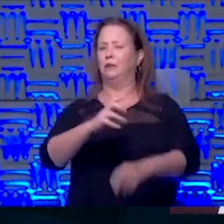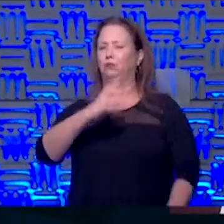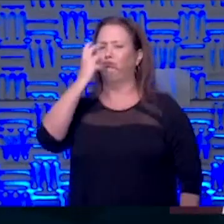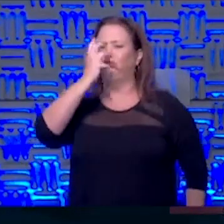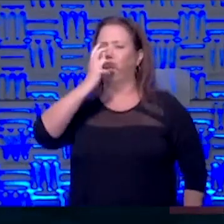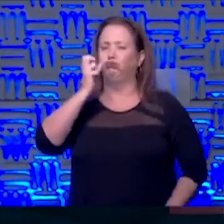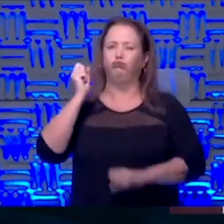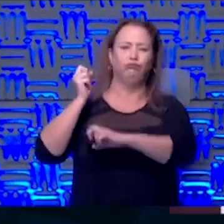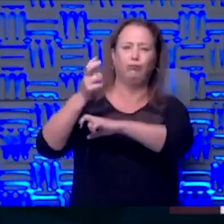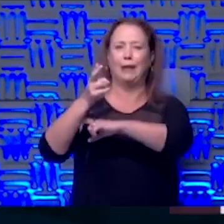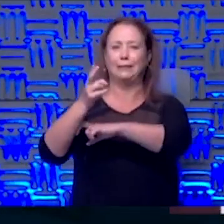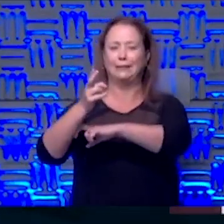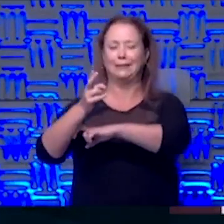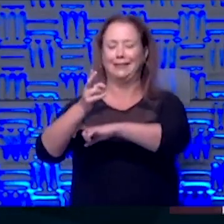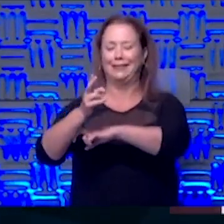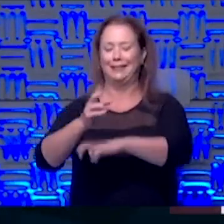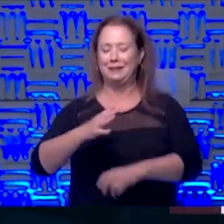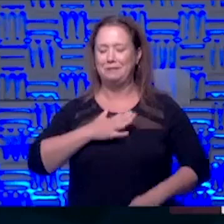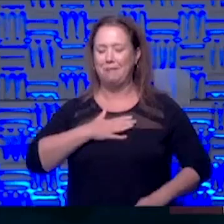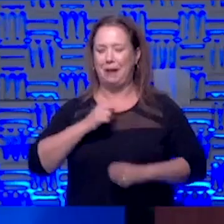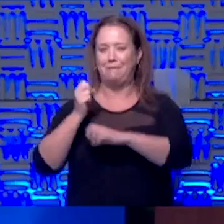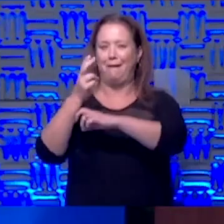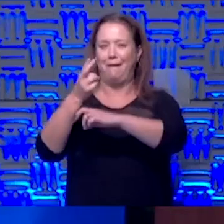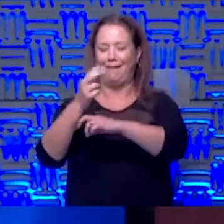at least for what I'm going to throw. That's a heater.